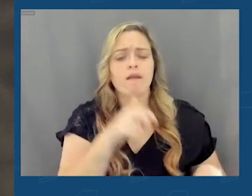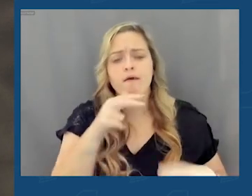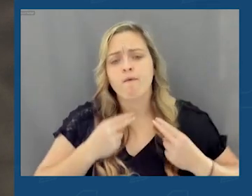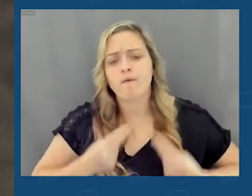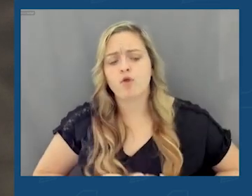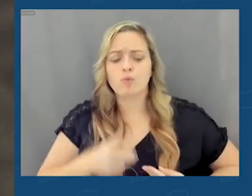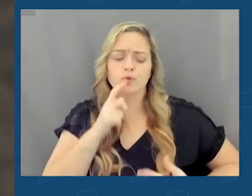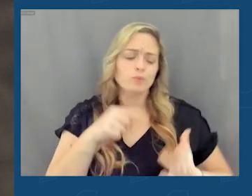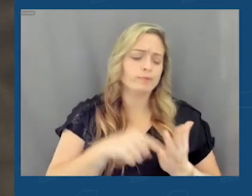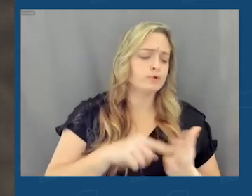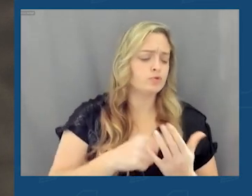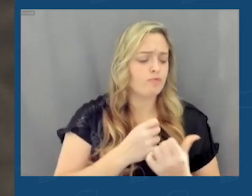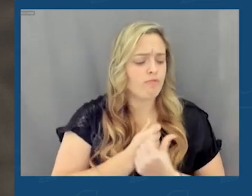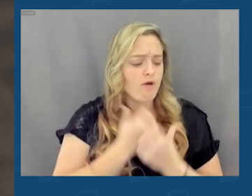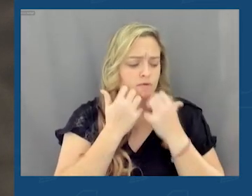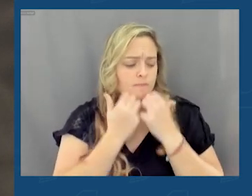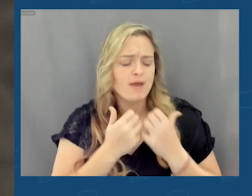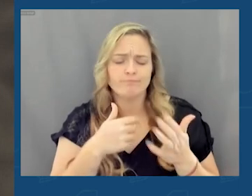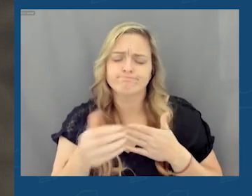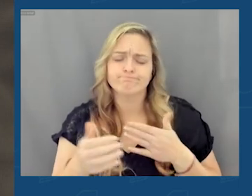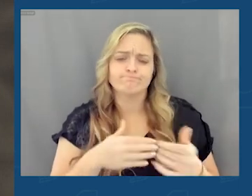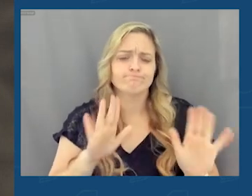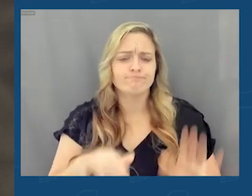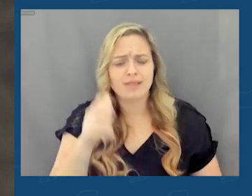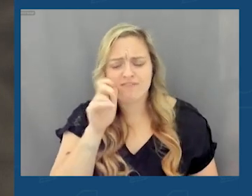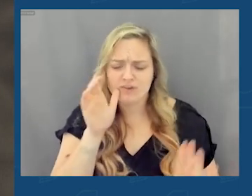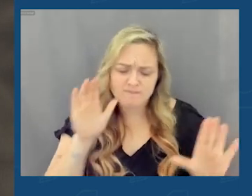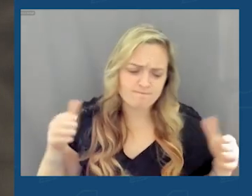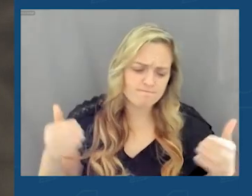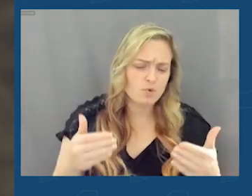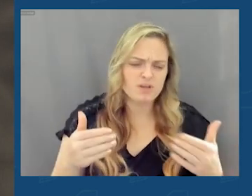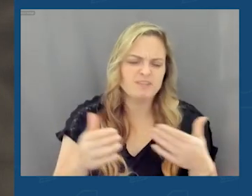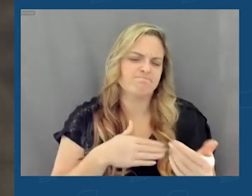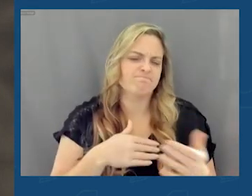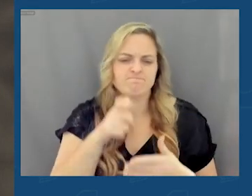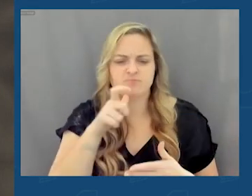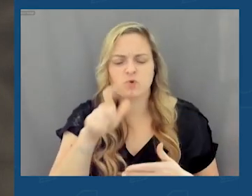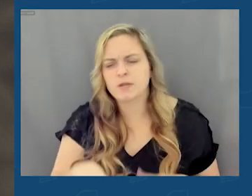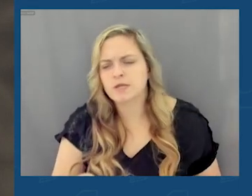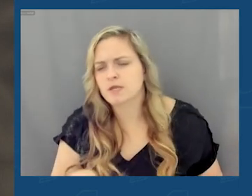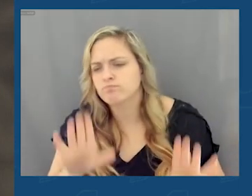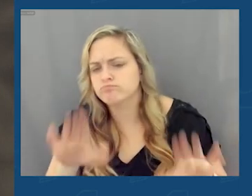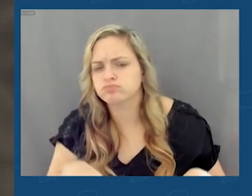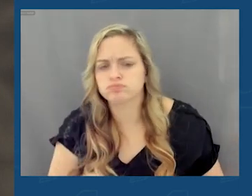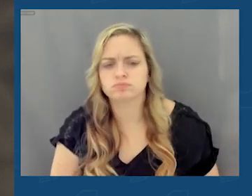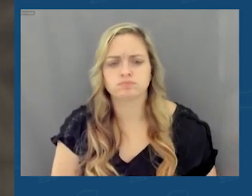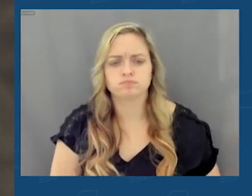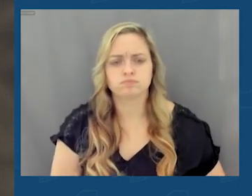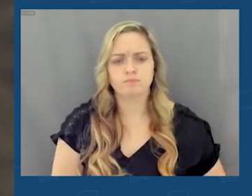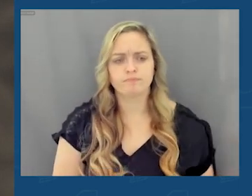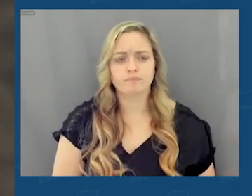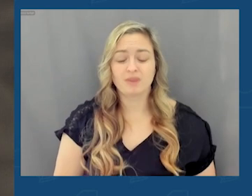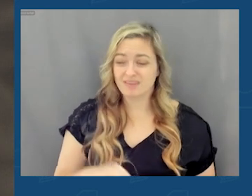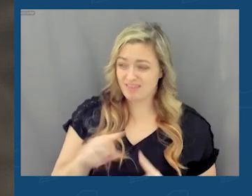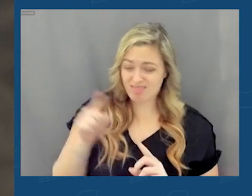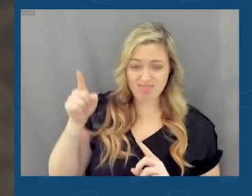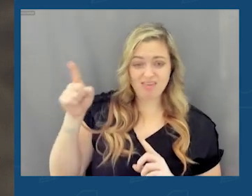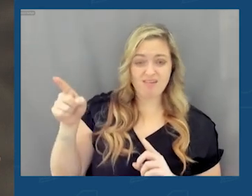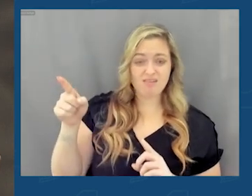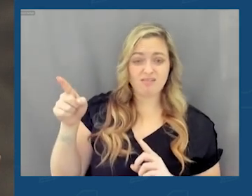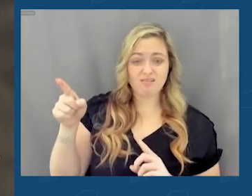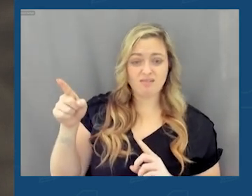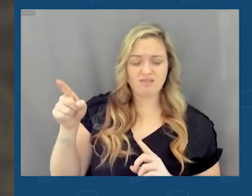love and compassion, and daily focus on what is happening over there. Because over there is also over